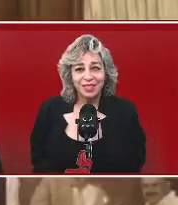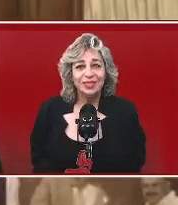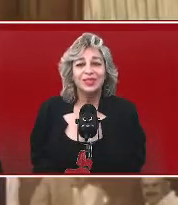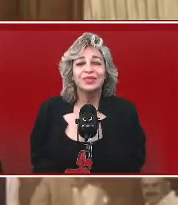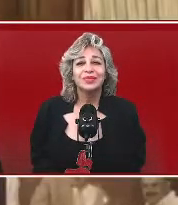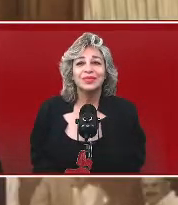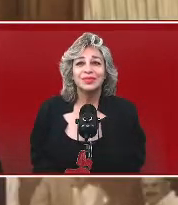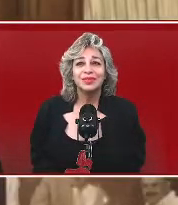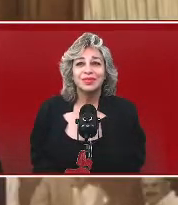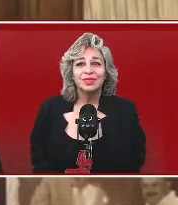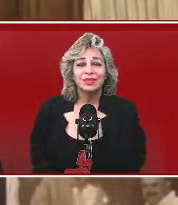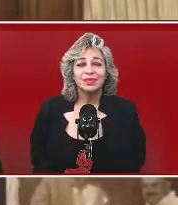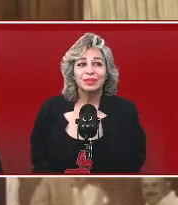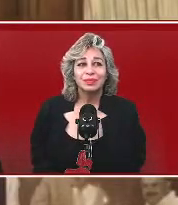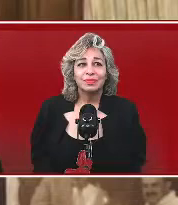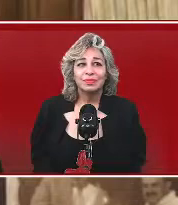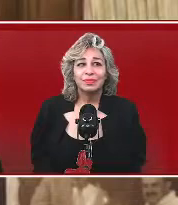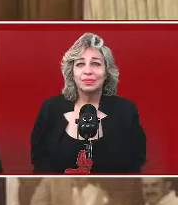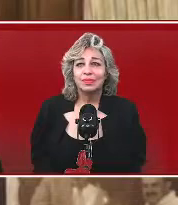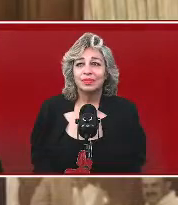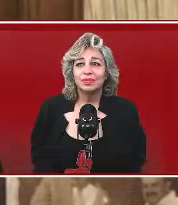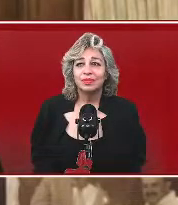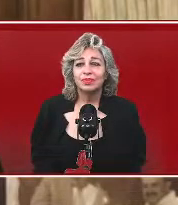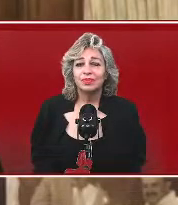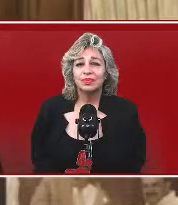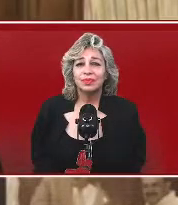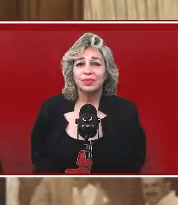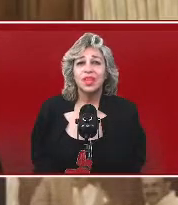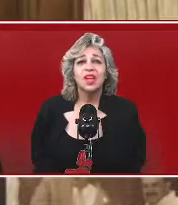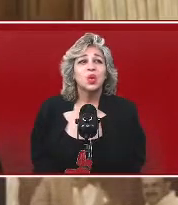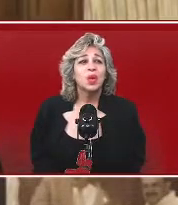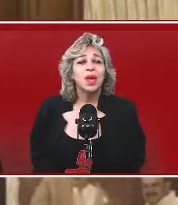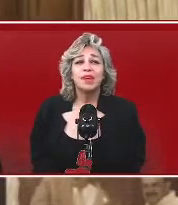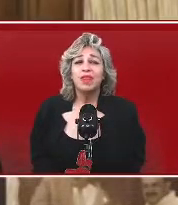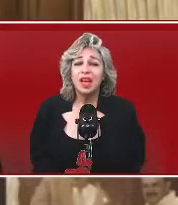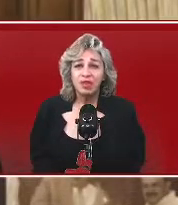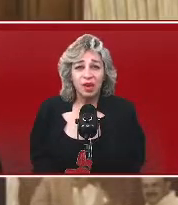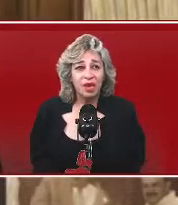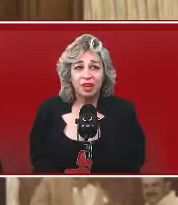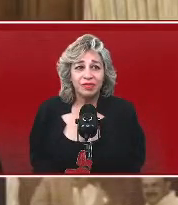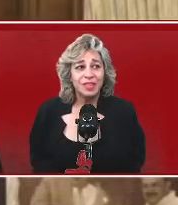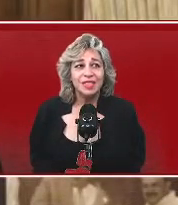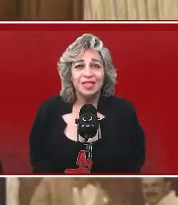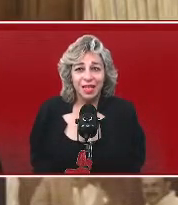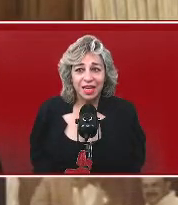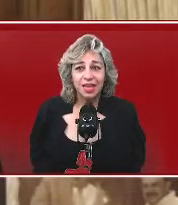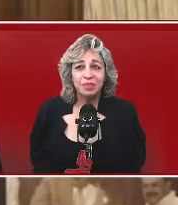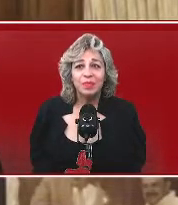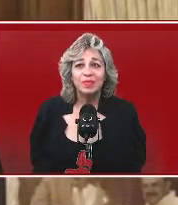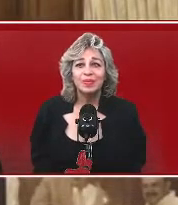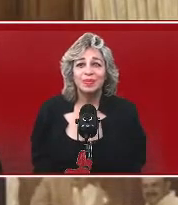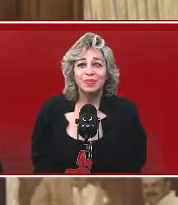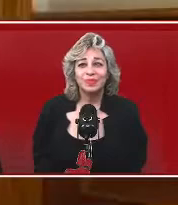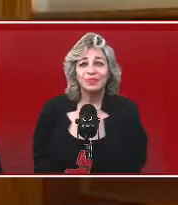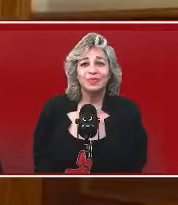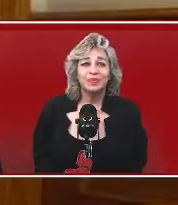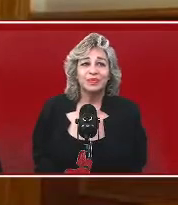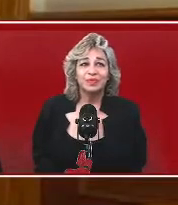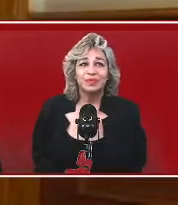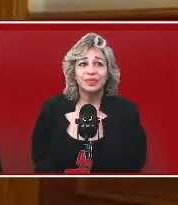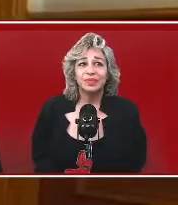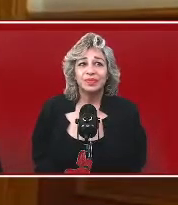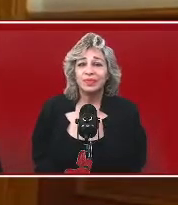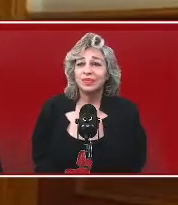honest. Le tenemos toda la confianza. We have every confidence in him.